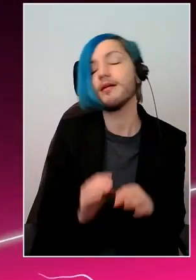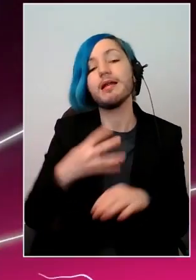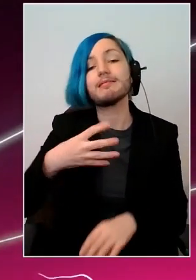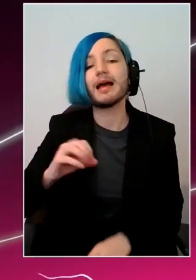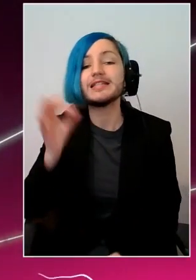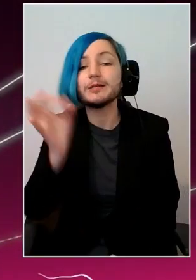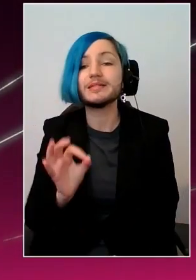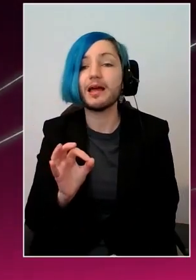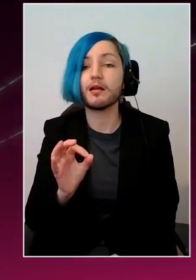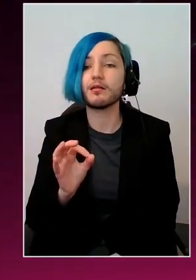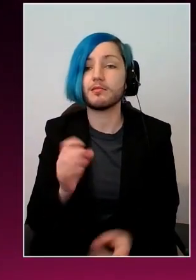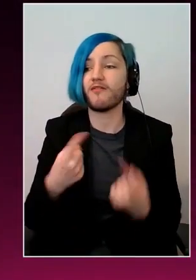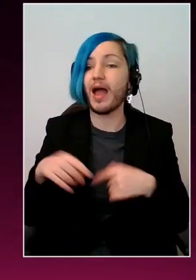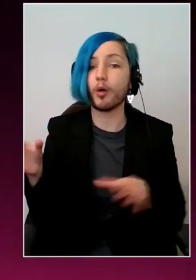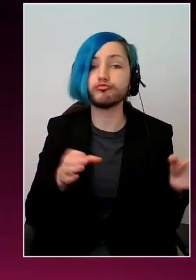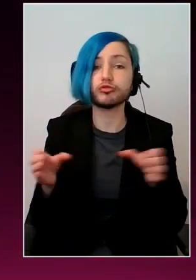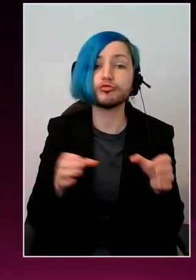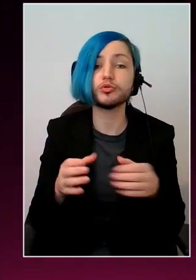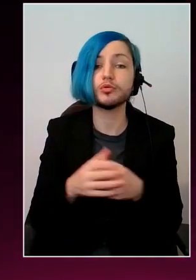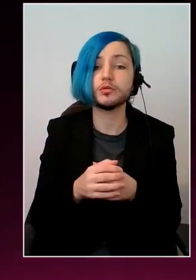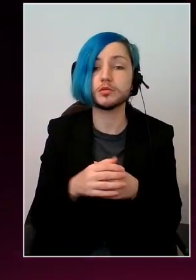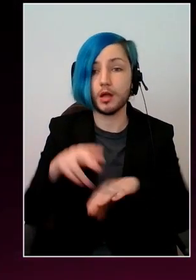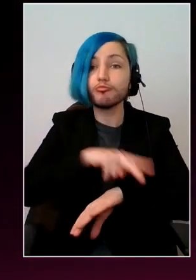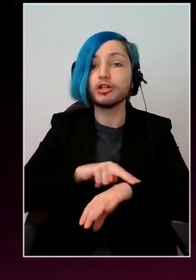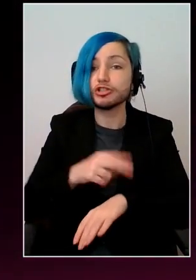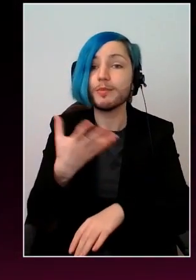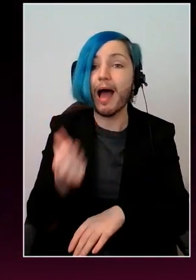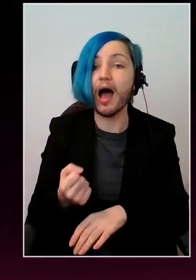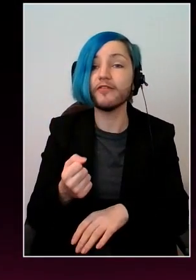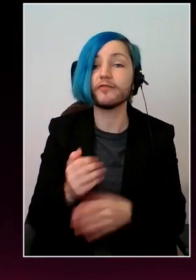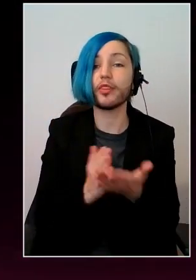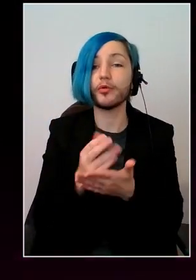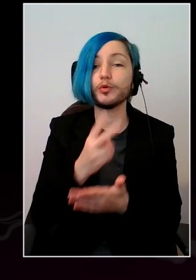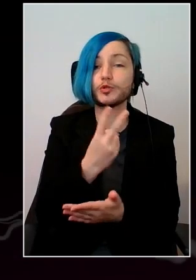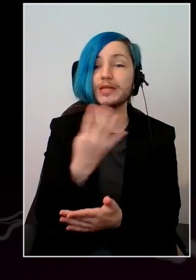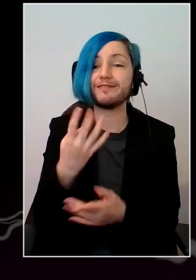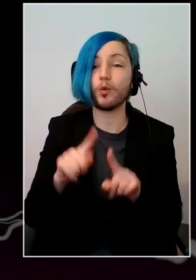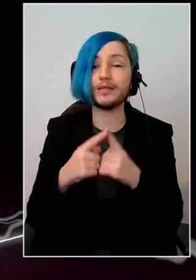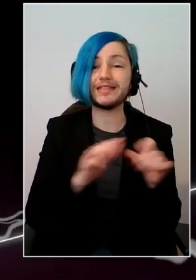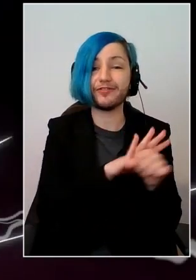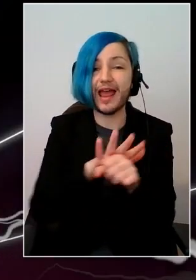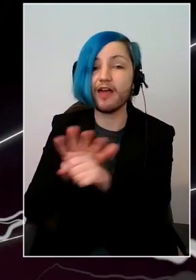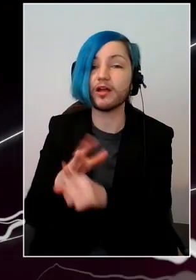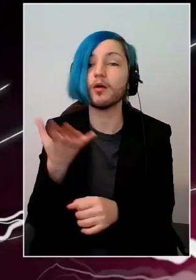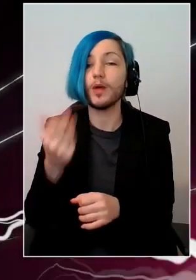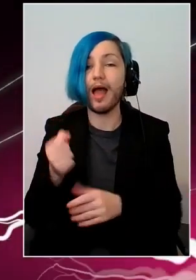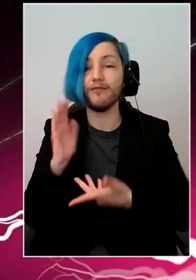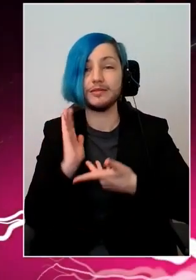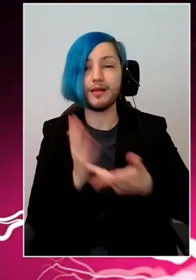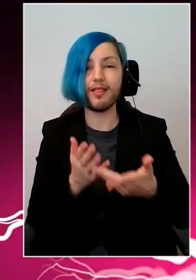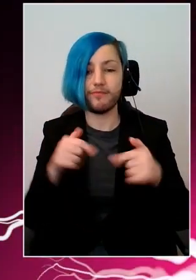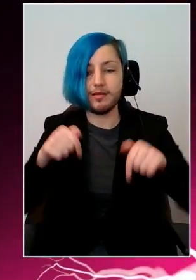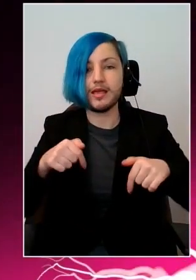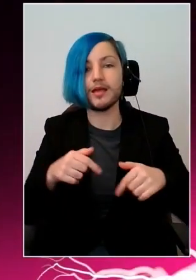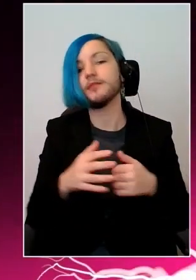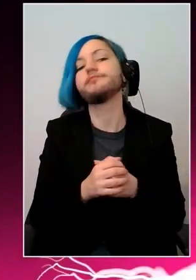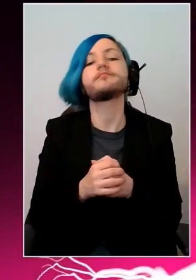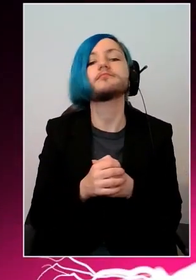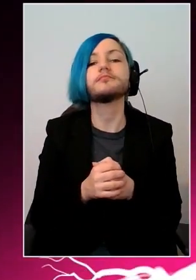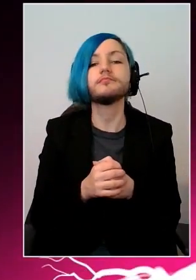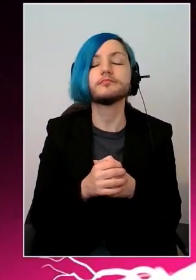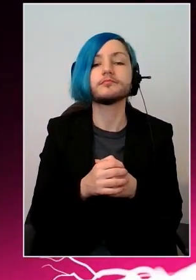spread across 24 trades. We deliver these in-house in training schools and then out onto our many